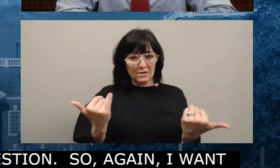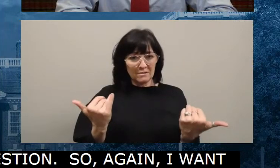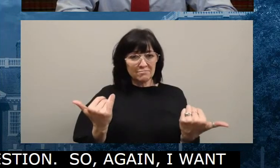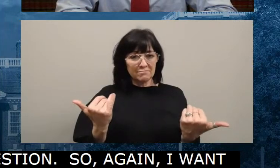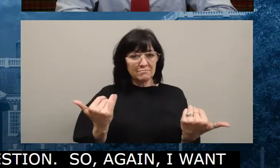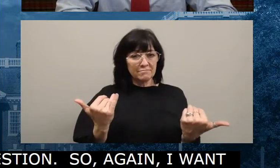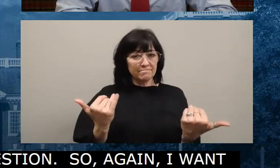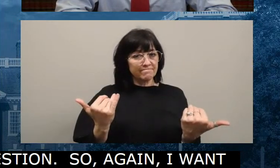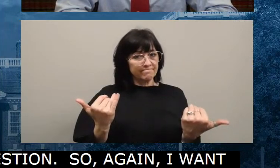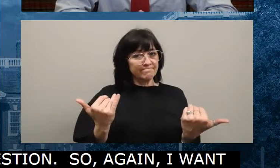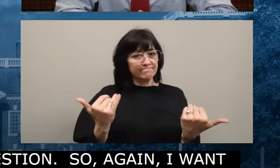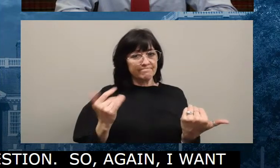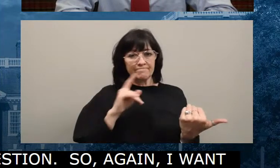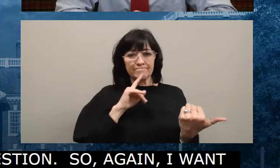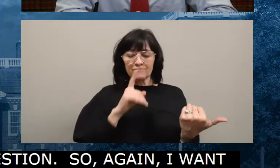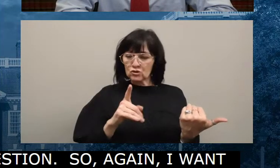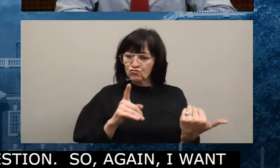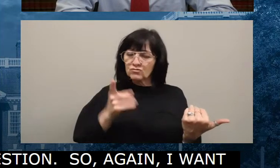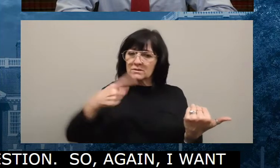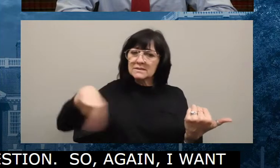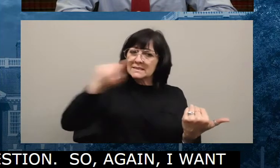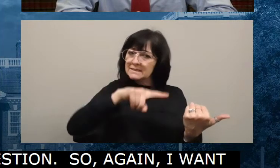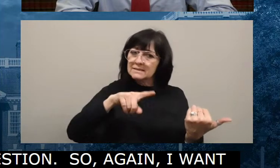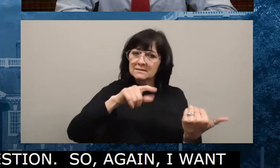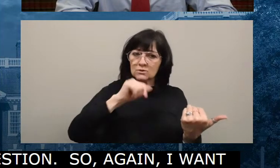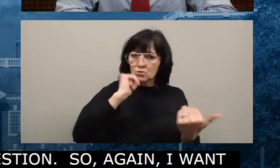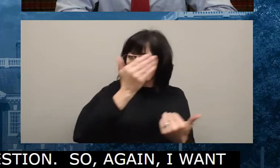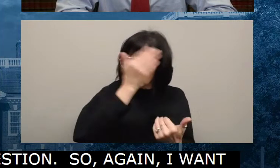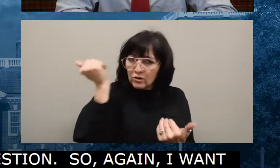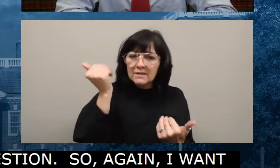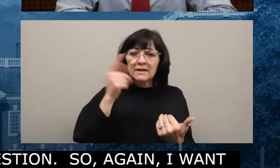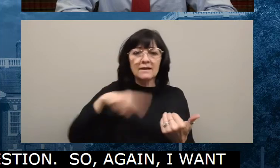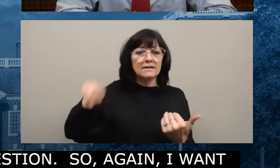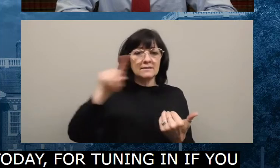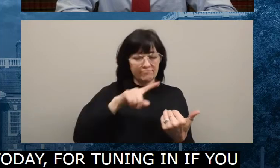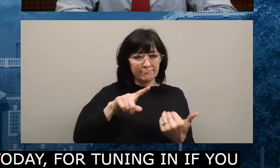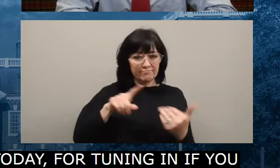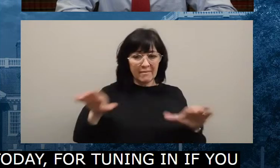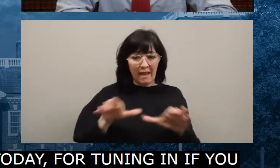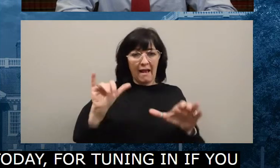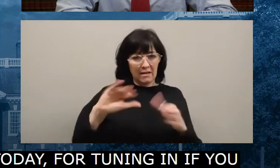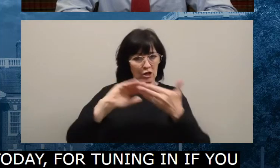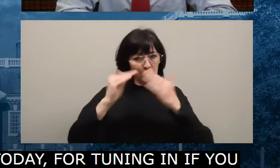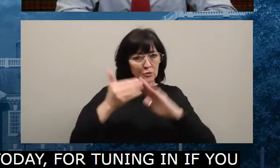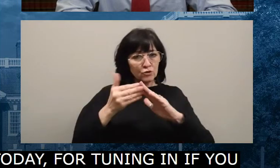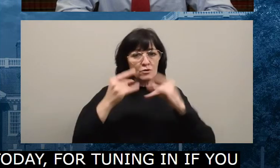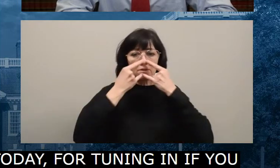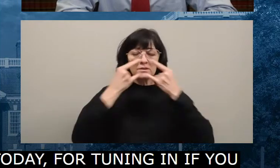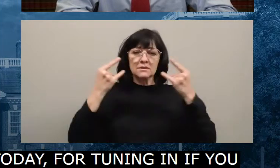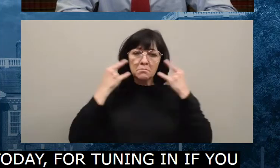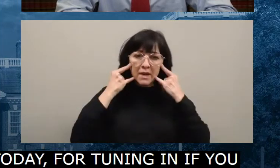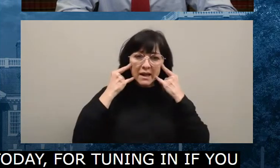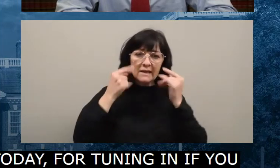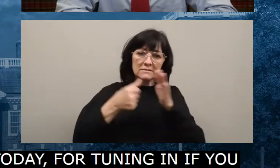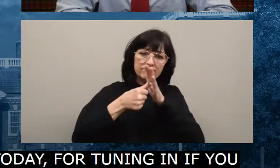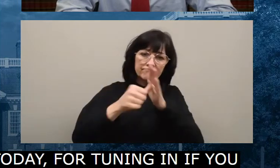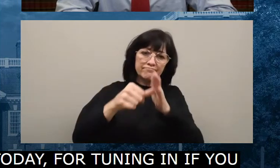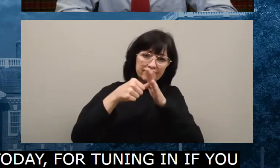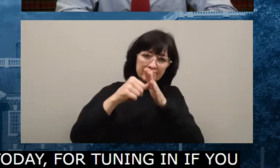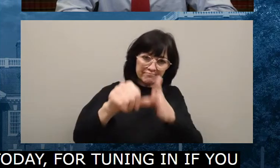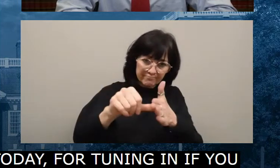More than ever, we need to act with a sense of community, follow the rules, wear a mask, wear a mask, wear a mask. That's the most important thing you can